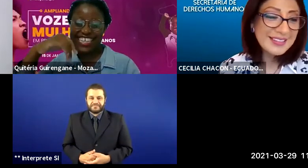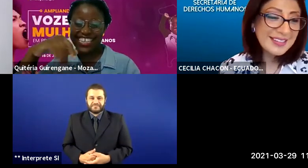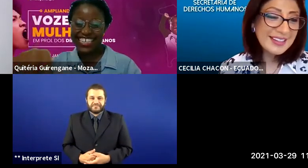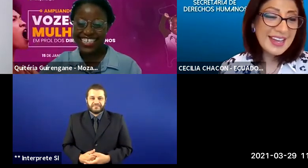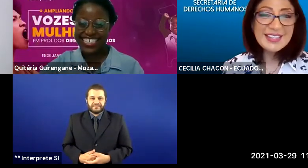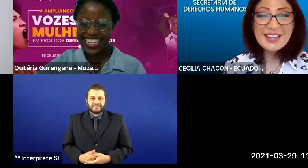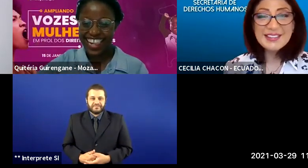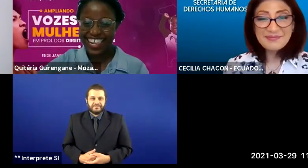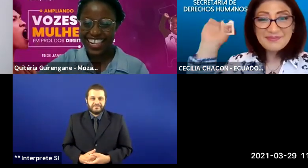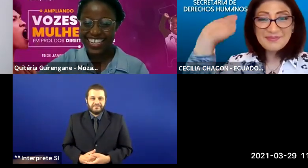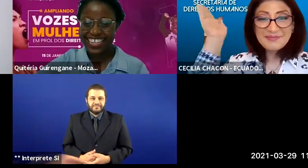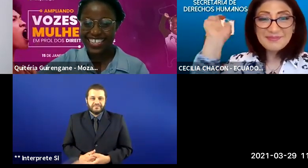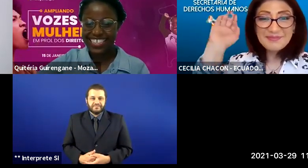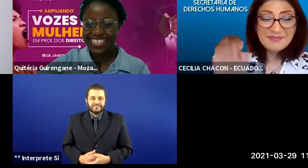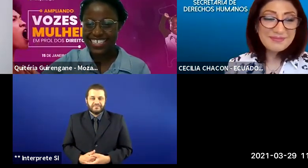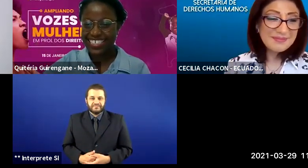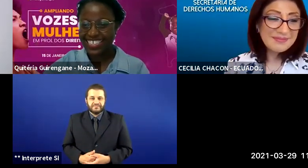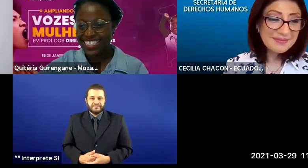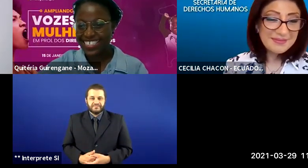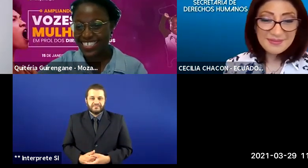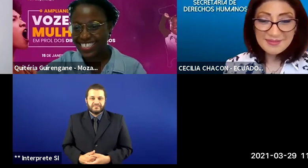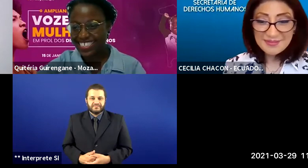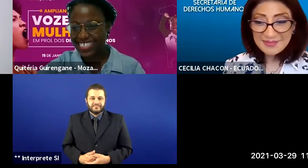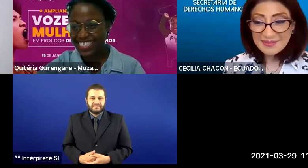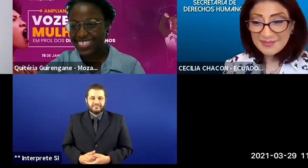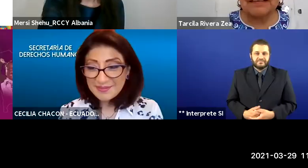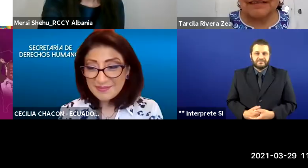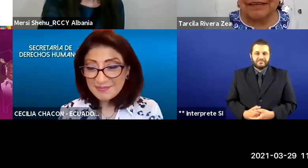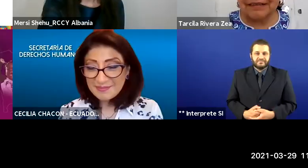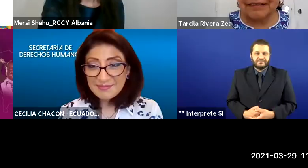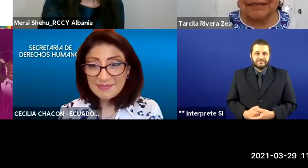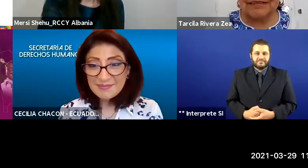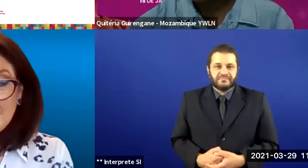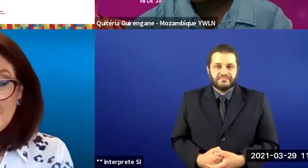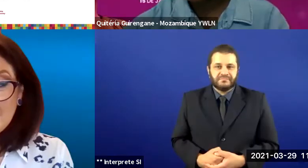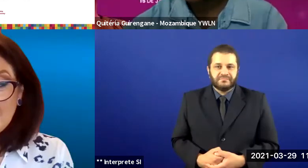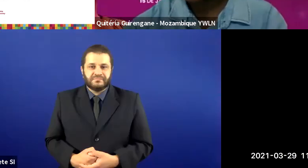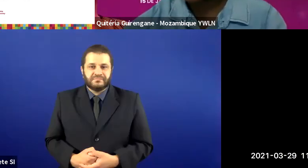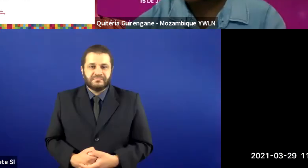bye. Gracias. Bye. Thank you, Shannon.